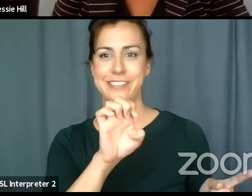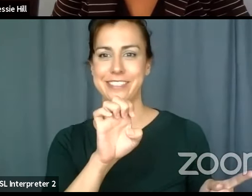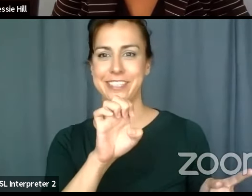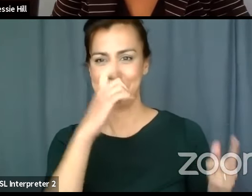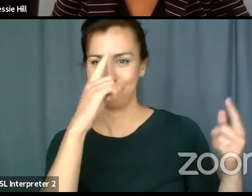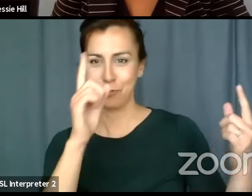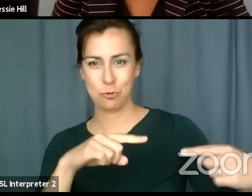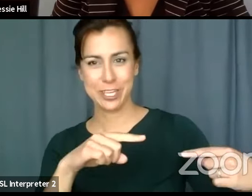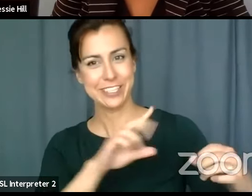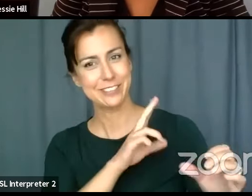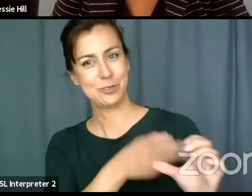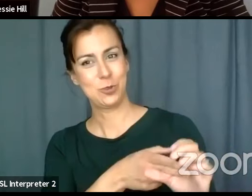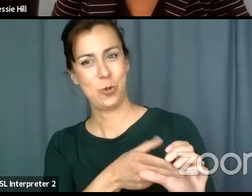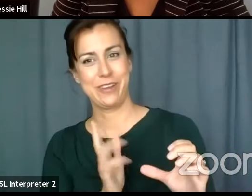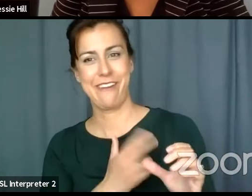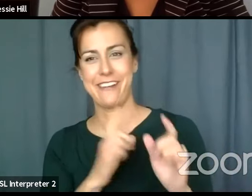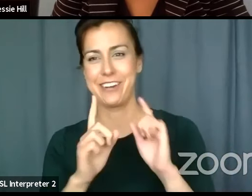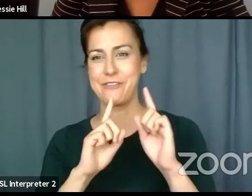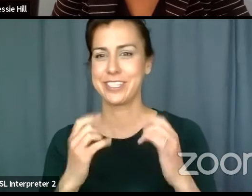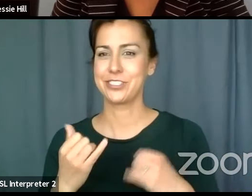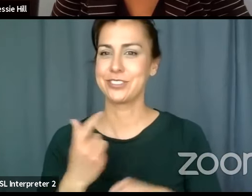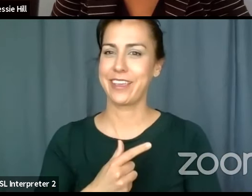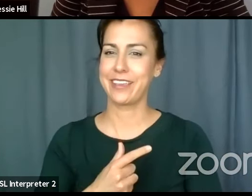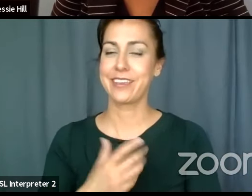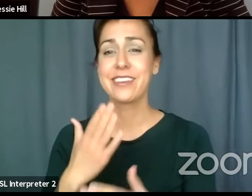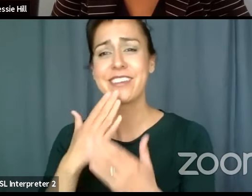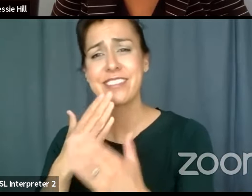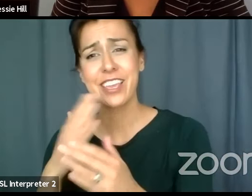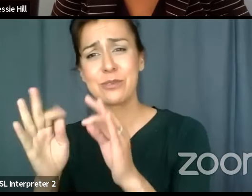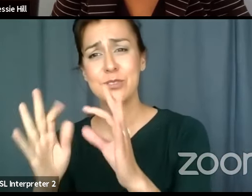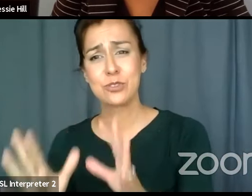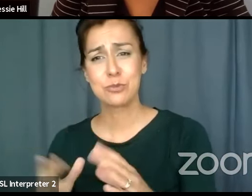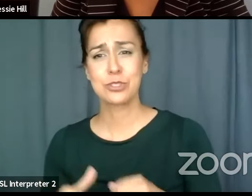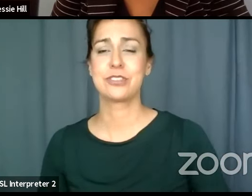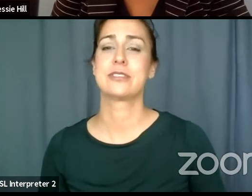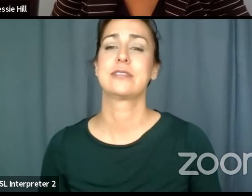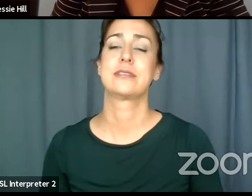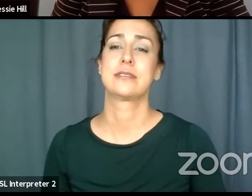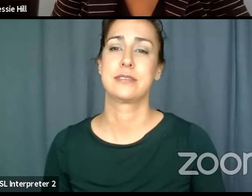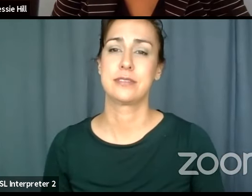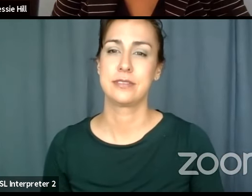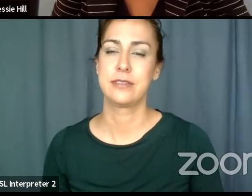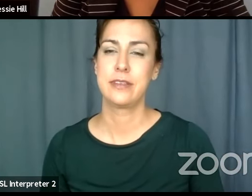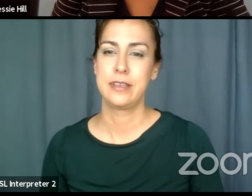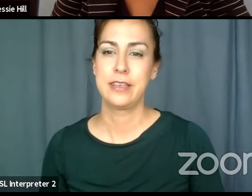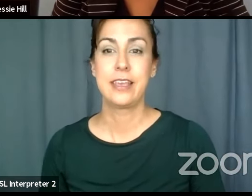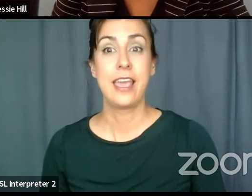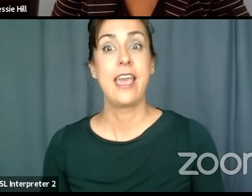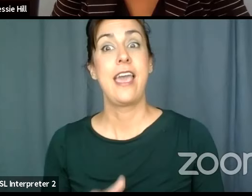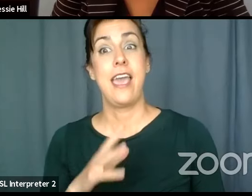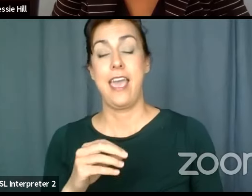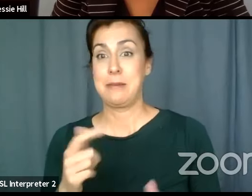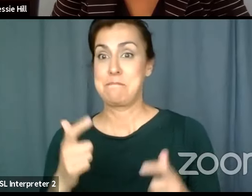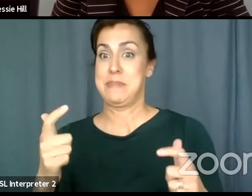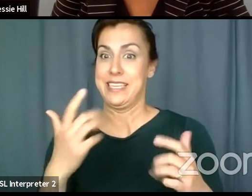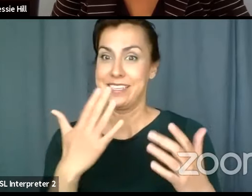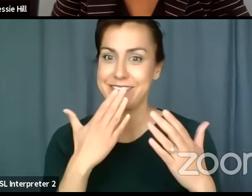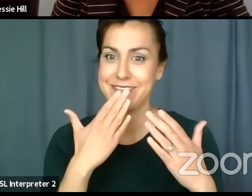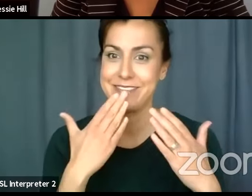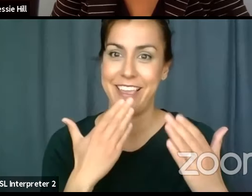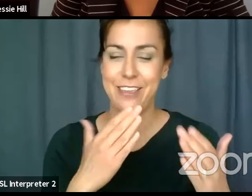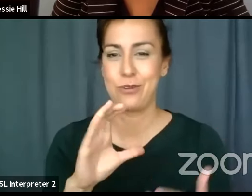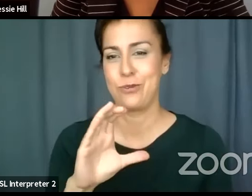this conversation. Also, thank you to the interpreters, and especially thank you,